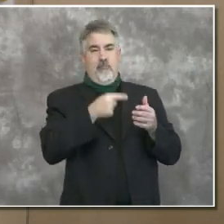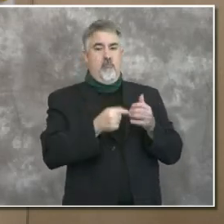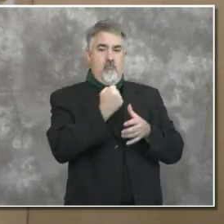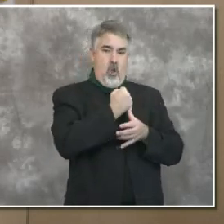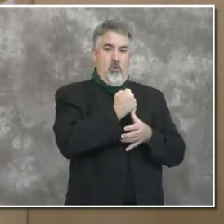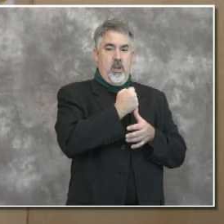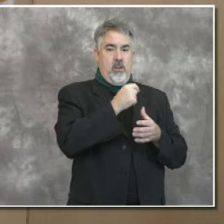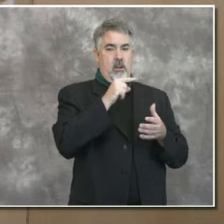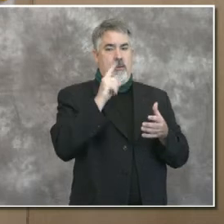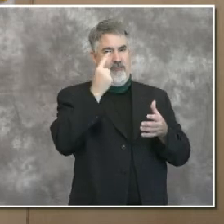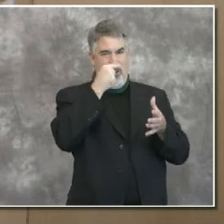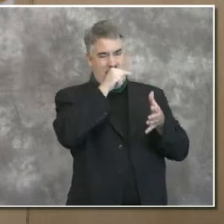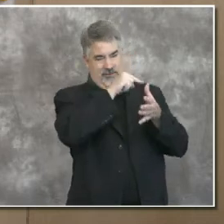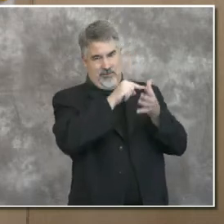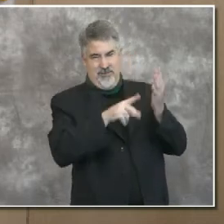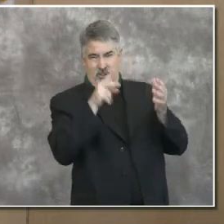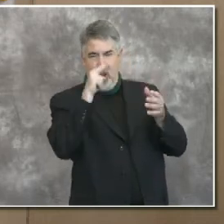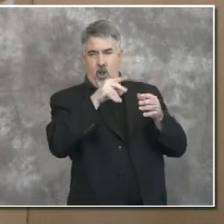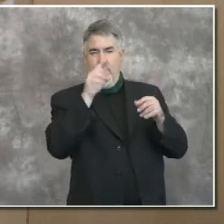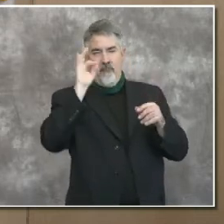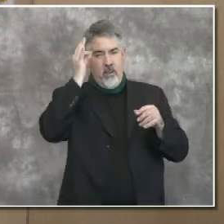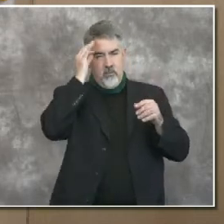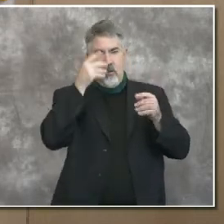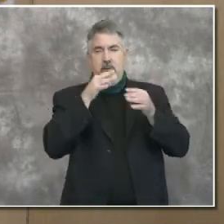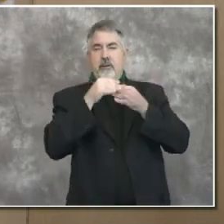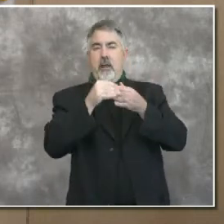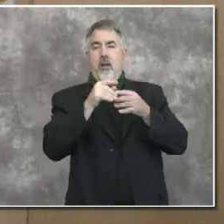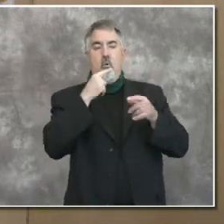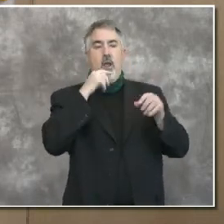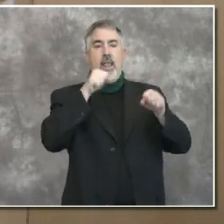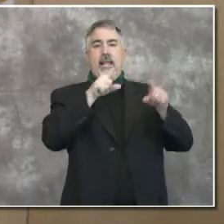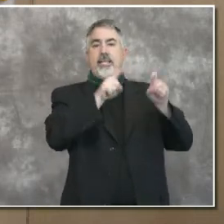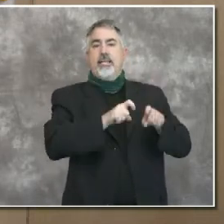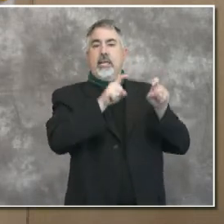testing categories now, pretty much everybody